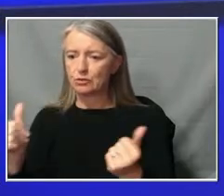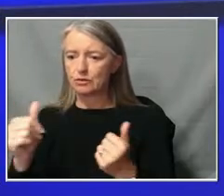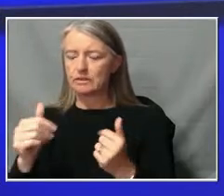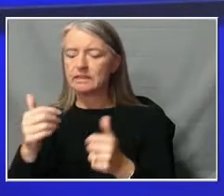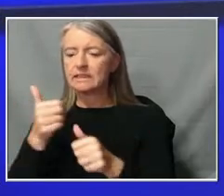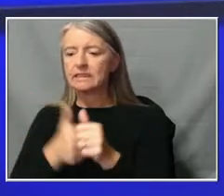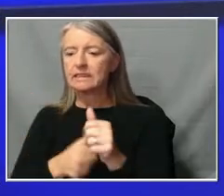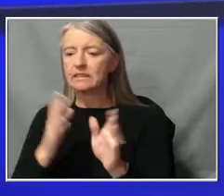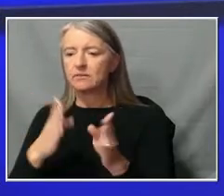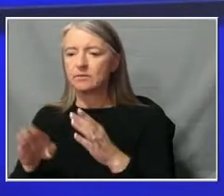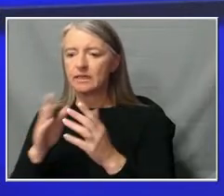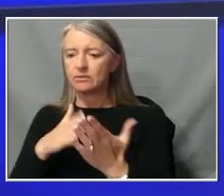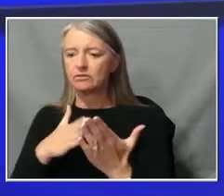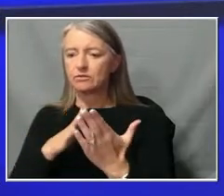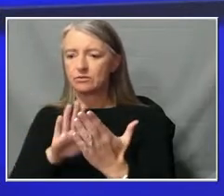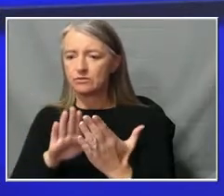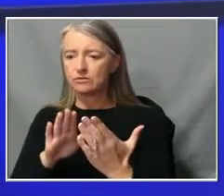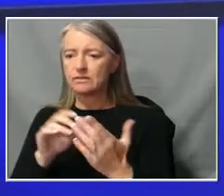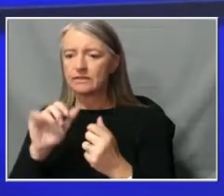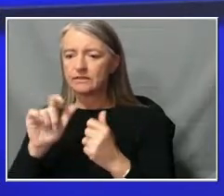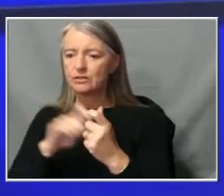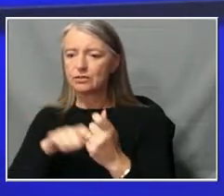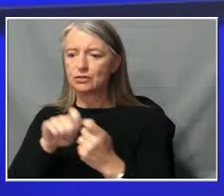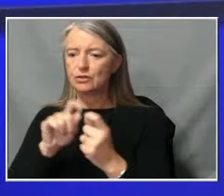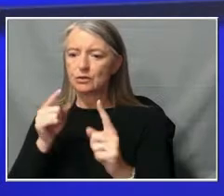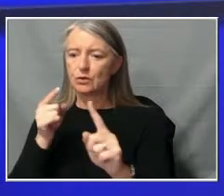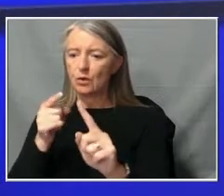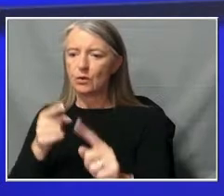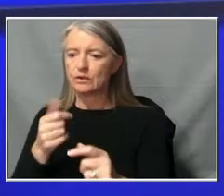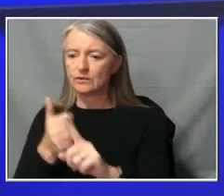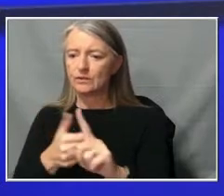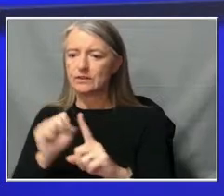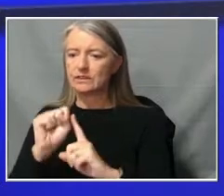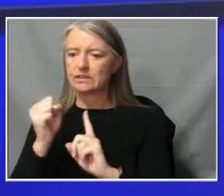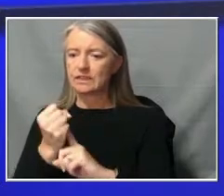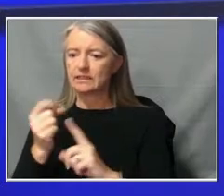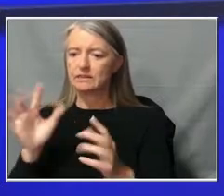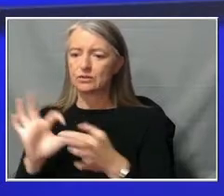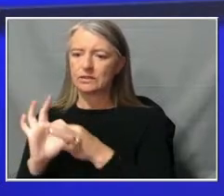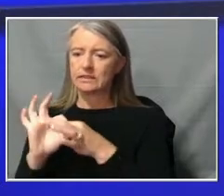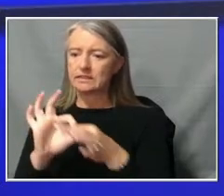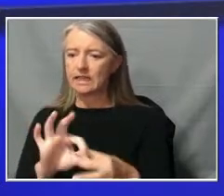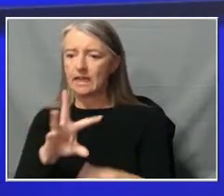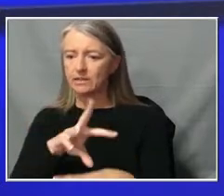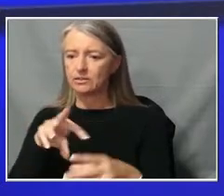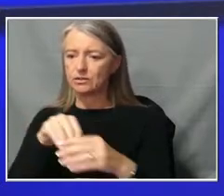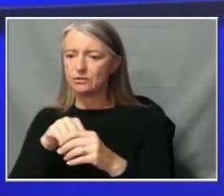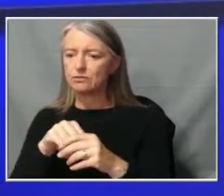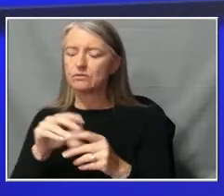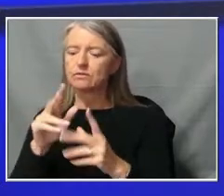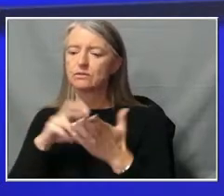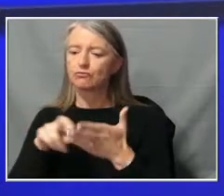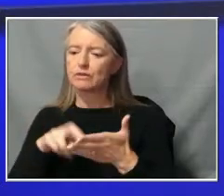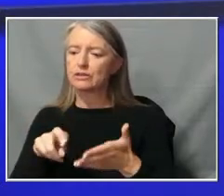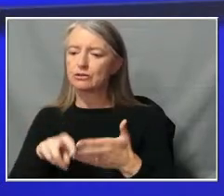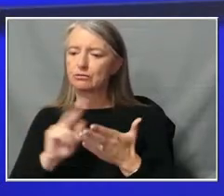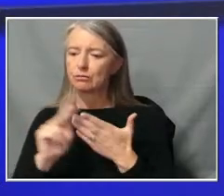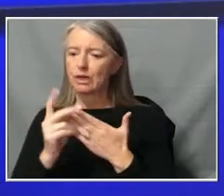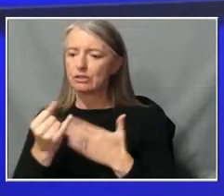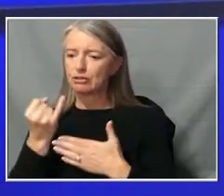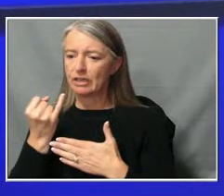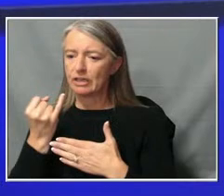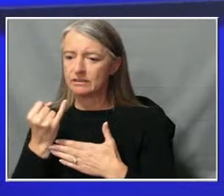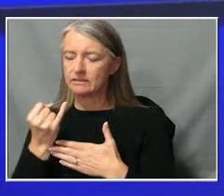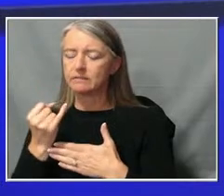planning challenge has a certain set of goals for that specific case. It's usually tied to or involved with some kind of research project. And